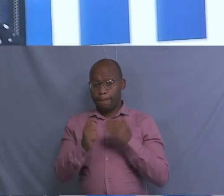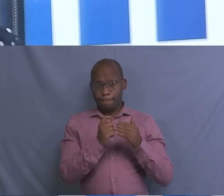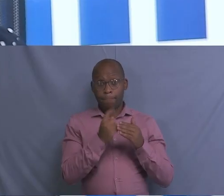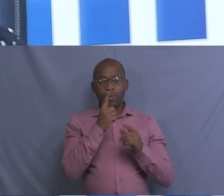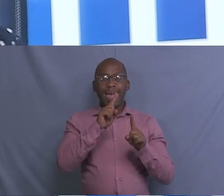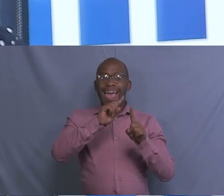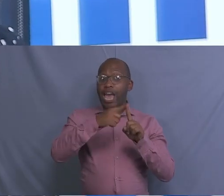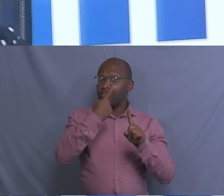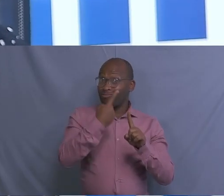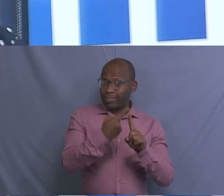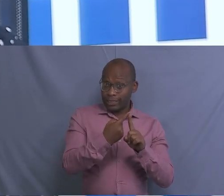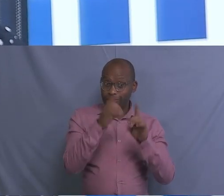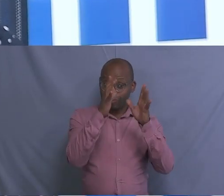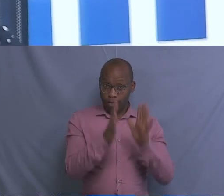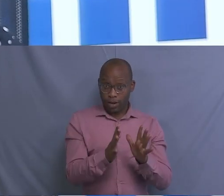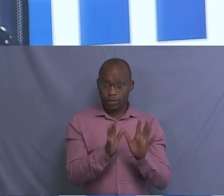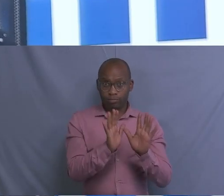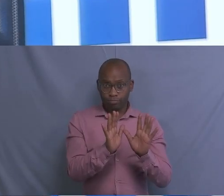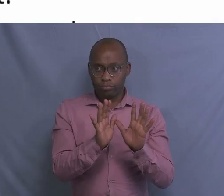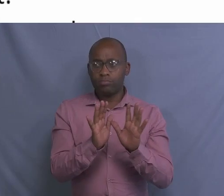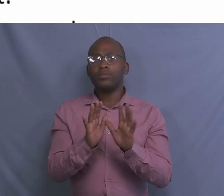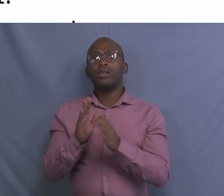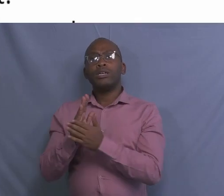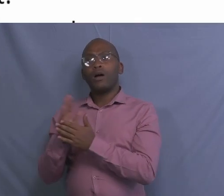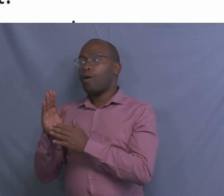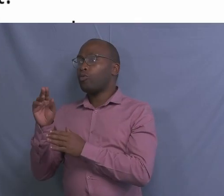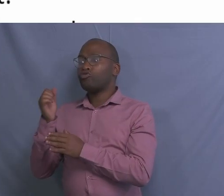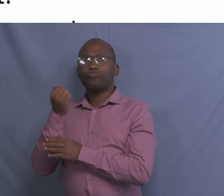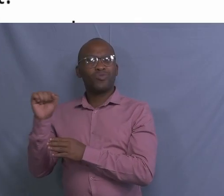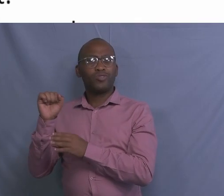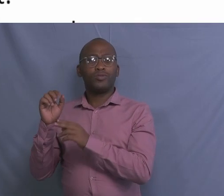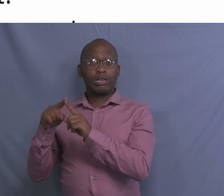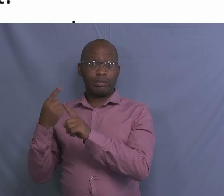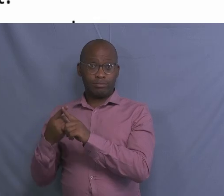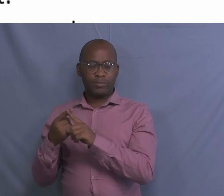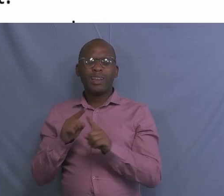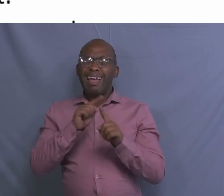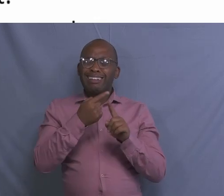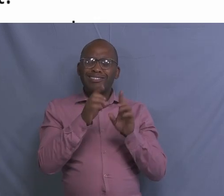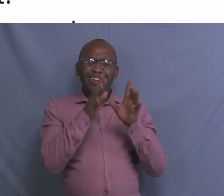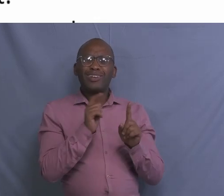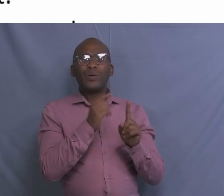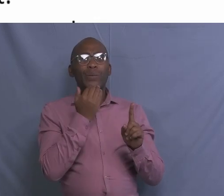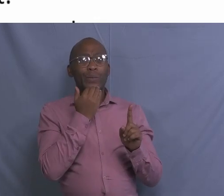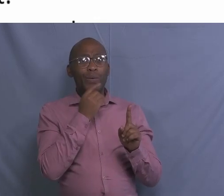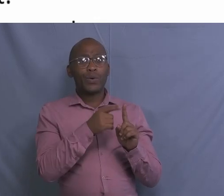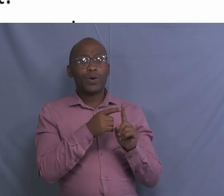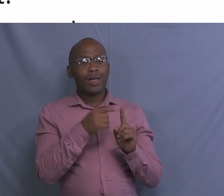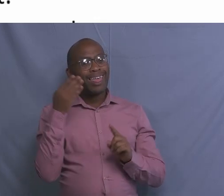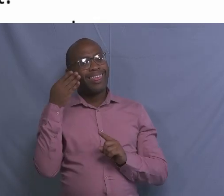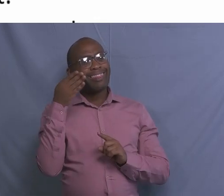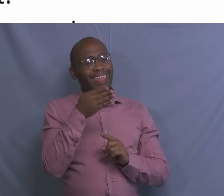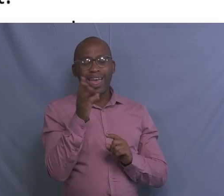executive directors and the non-executive directors. The only difference between the two is that our executive directors work on the